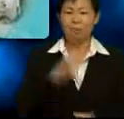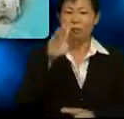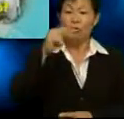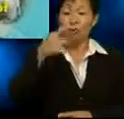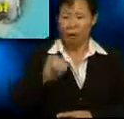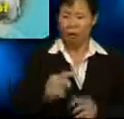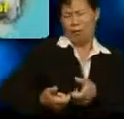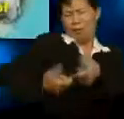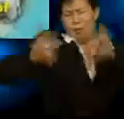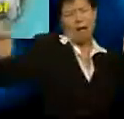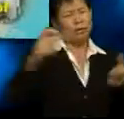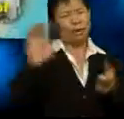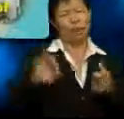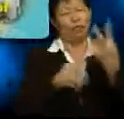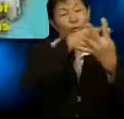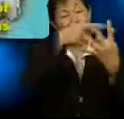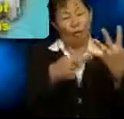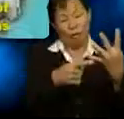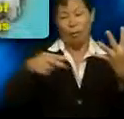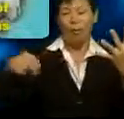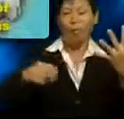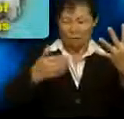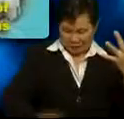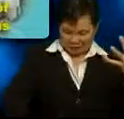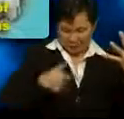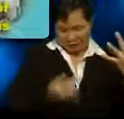Fungi are the largest of the 4 types of organisms.